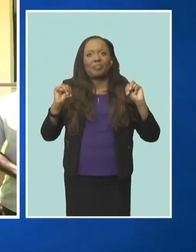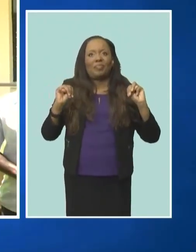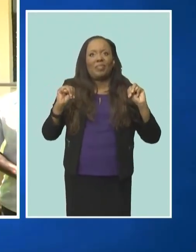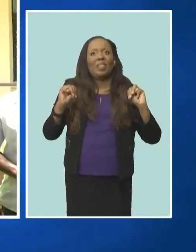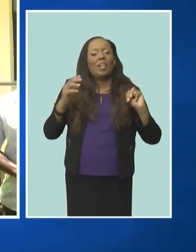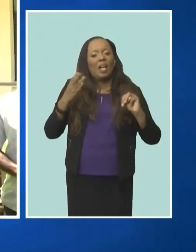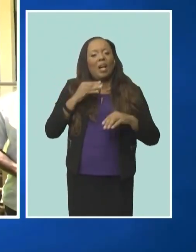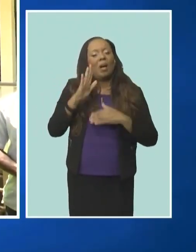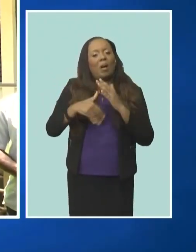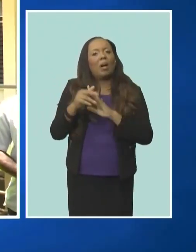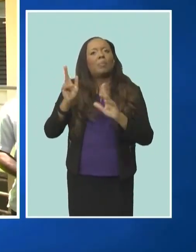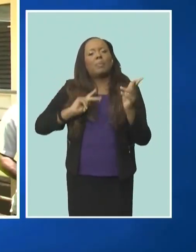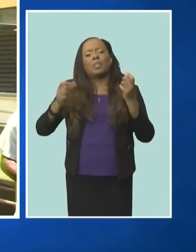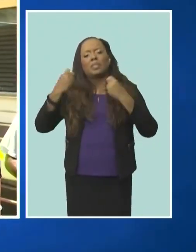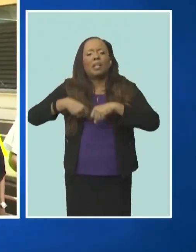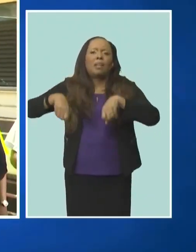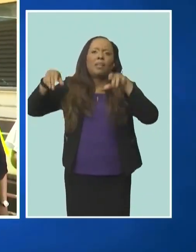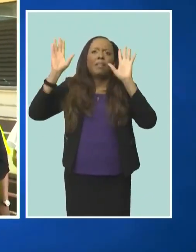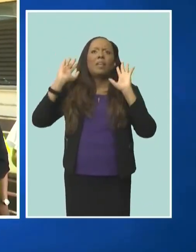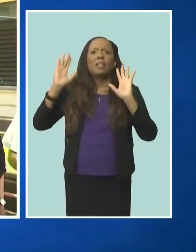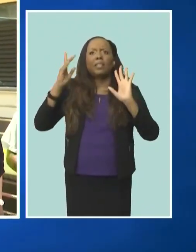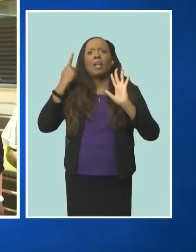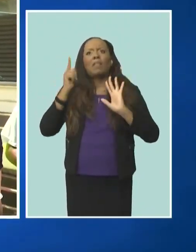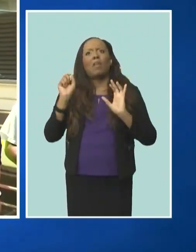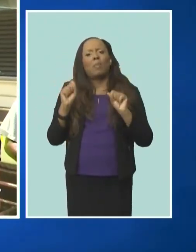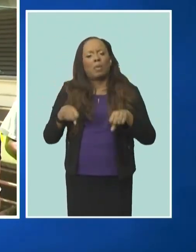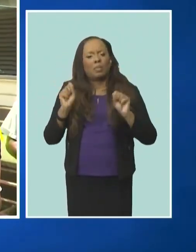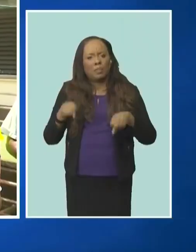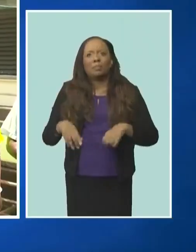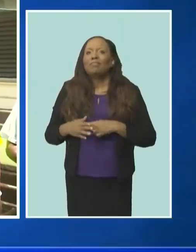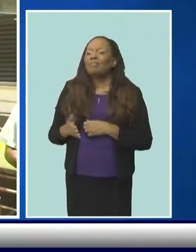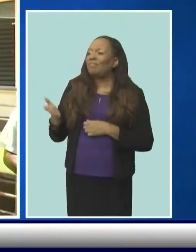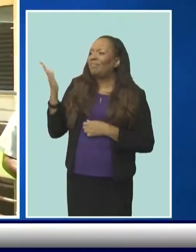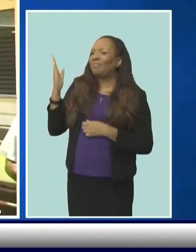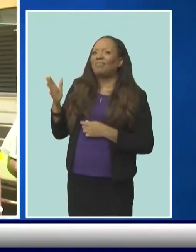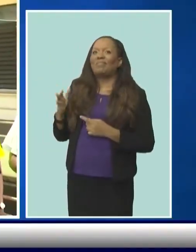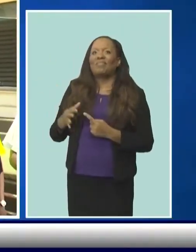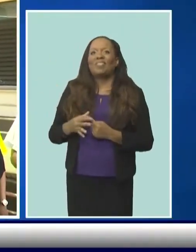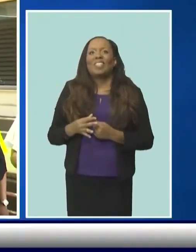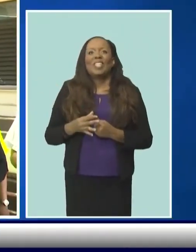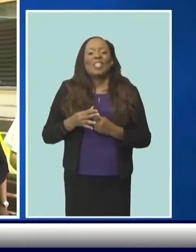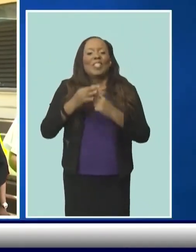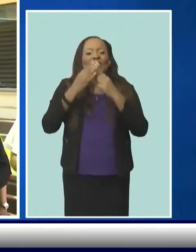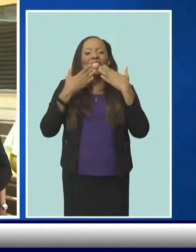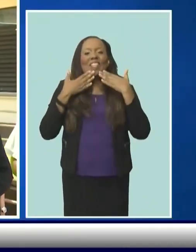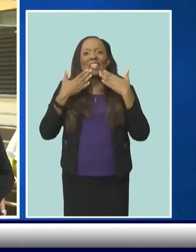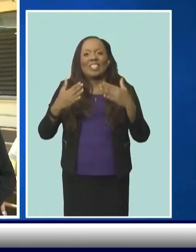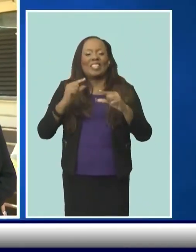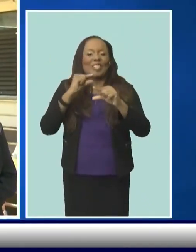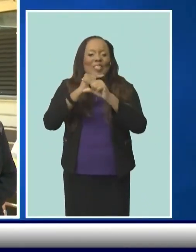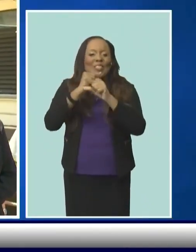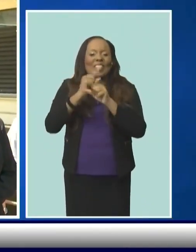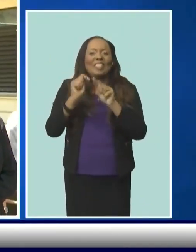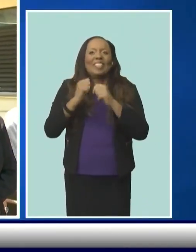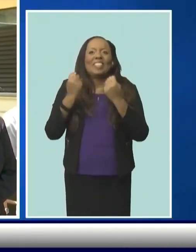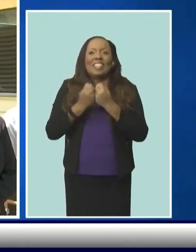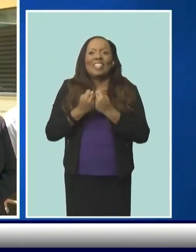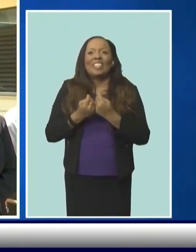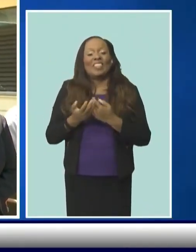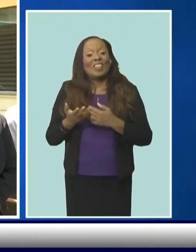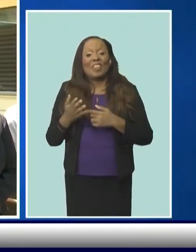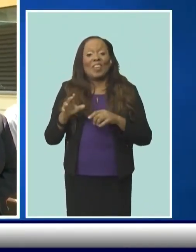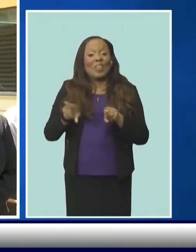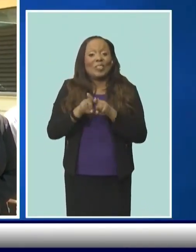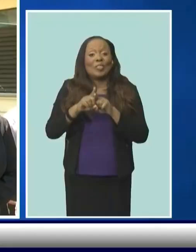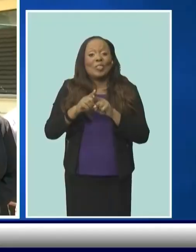possible for their sacrifices and efforts. And a special thank you to the security team who have kept us secure, even on the road, the